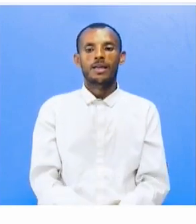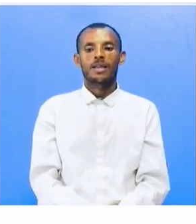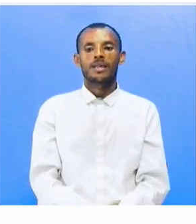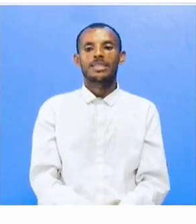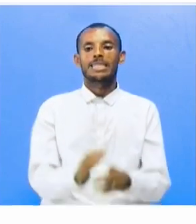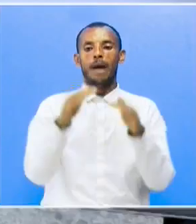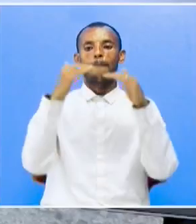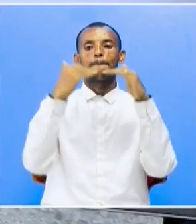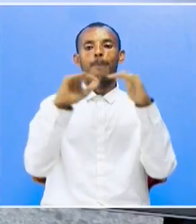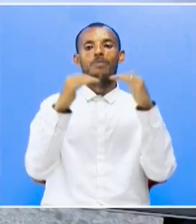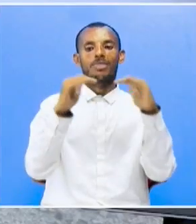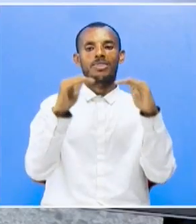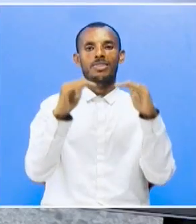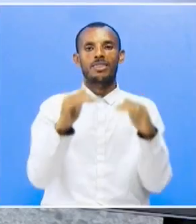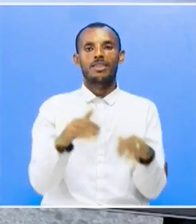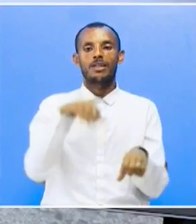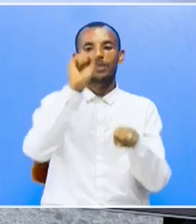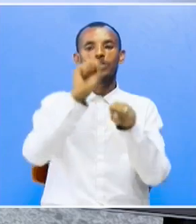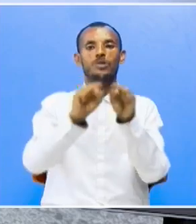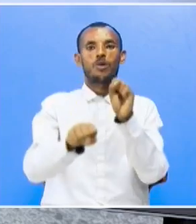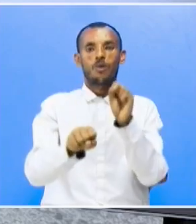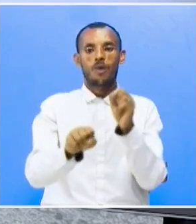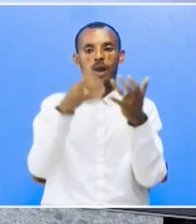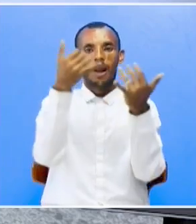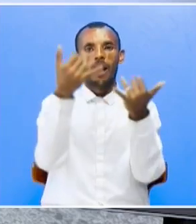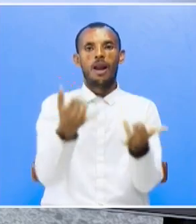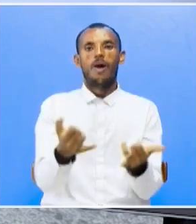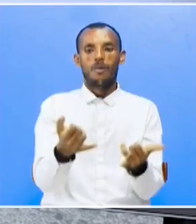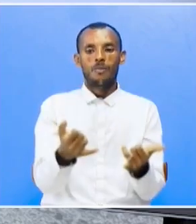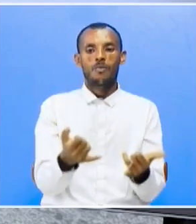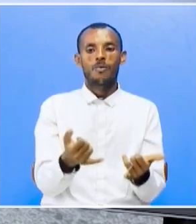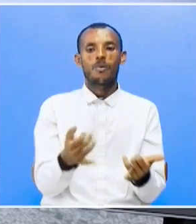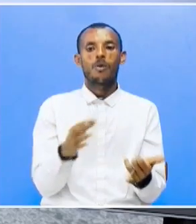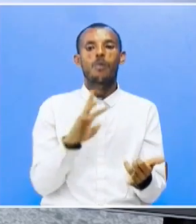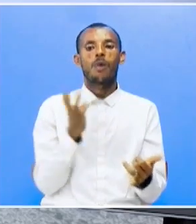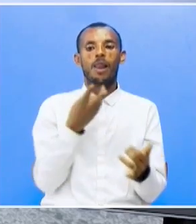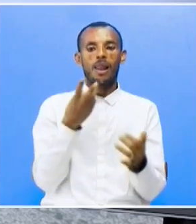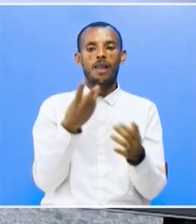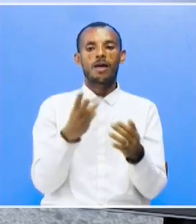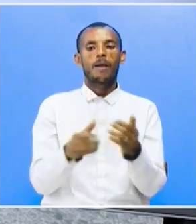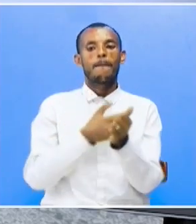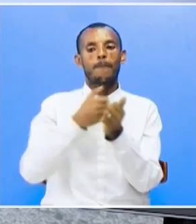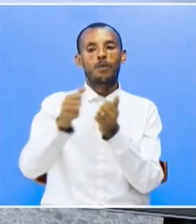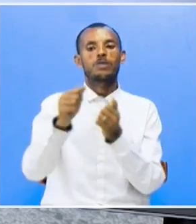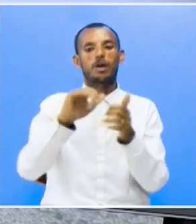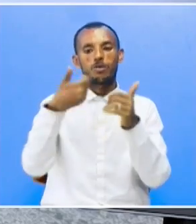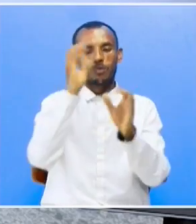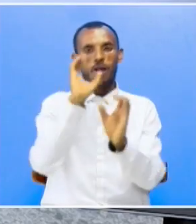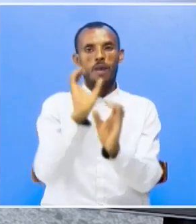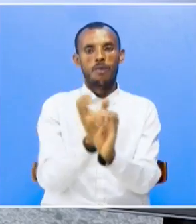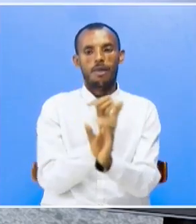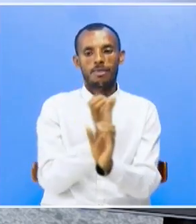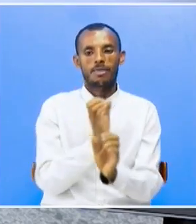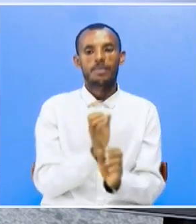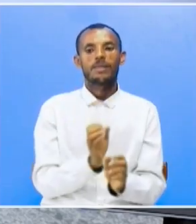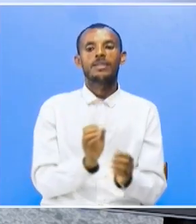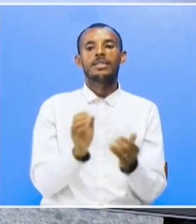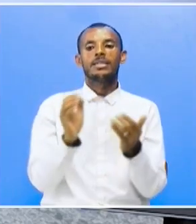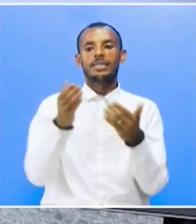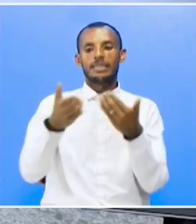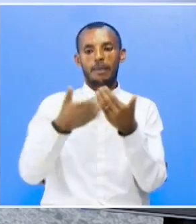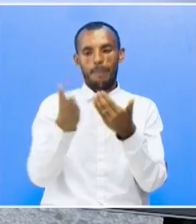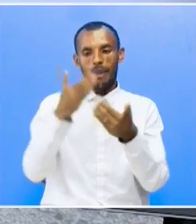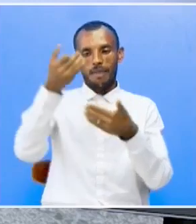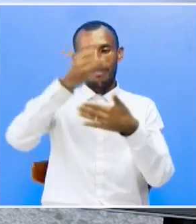the amount. So now we will proceed to how to calculate simple